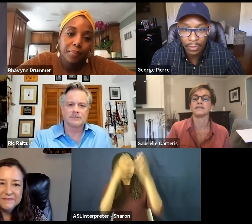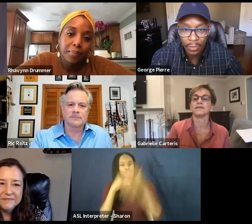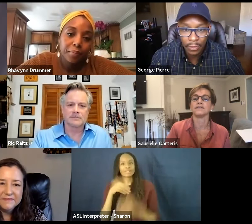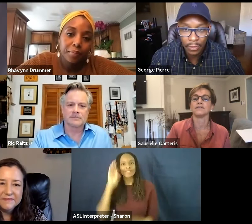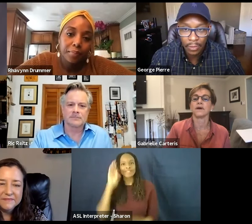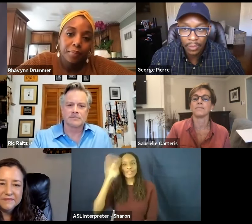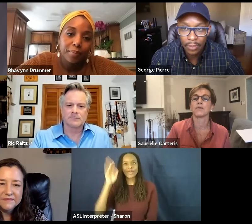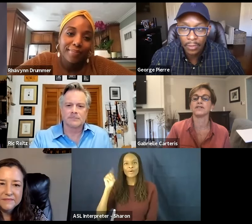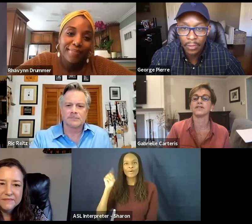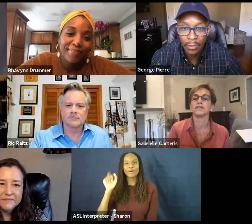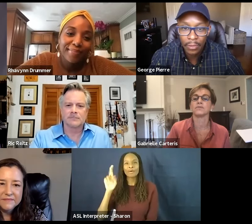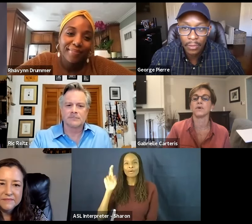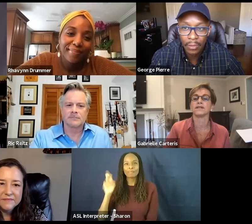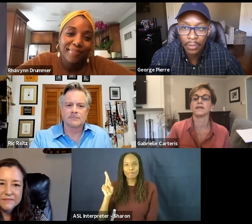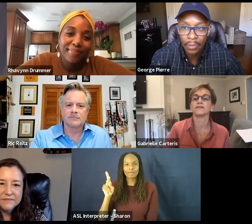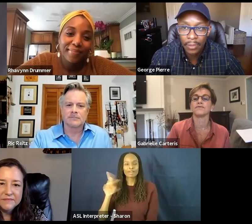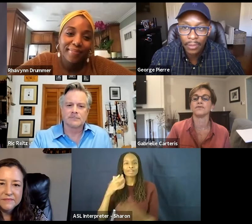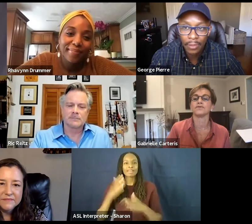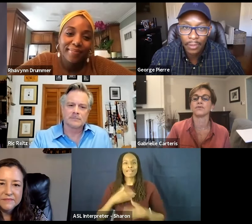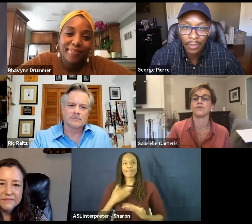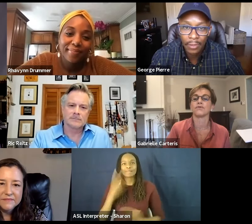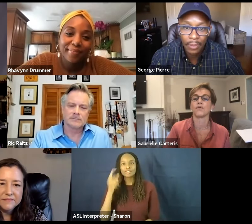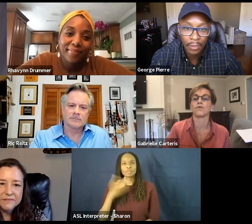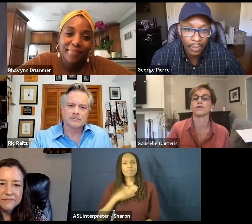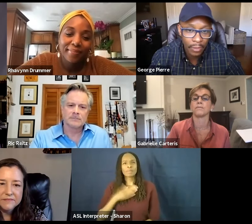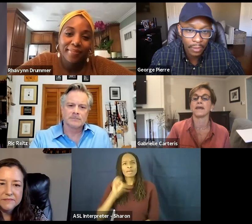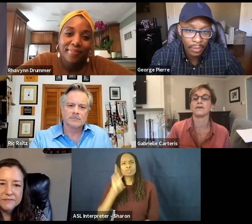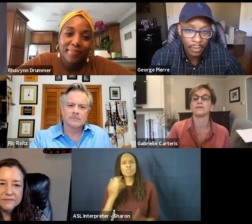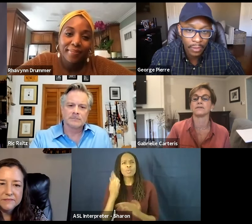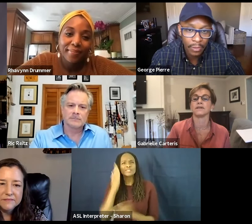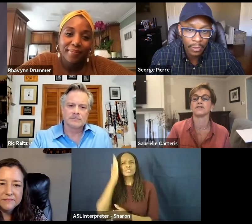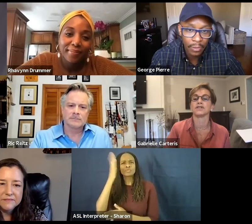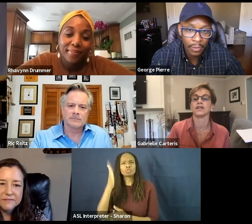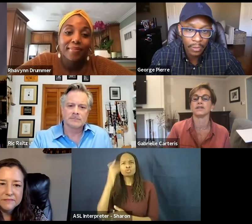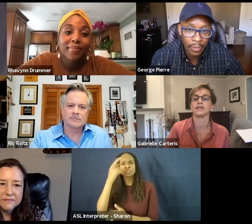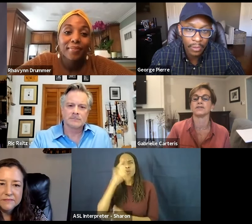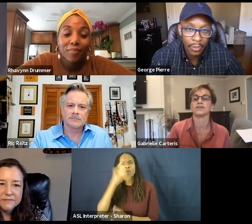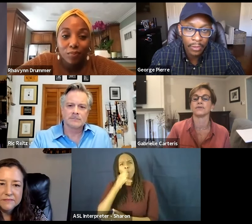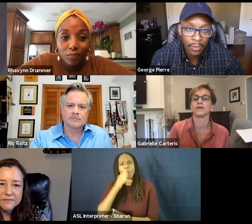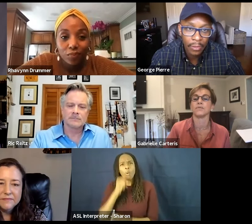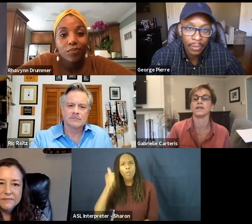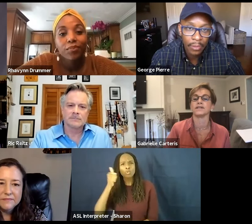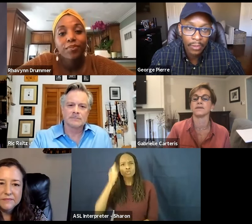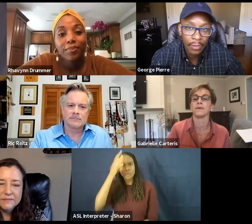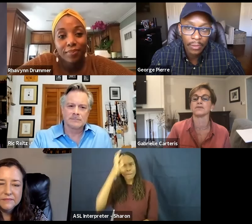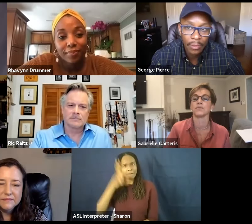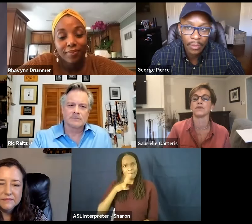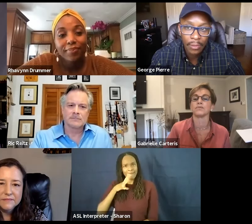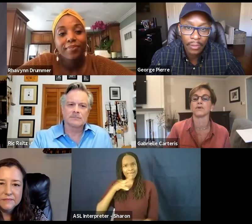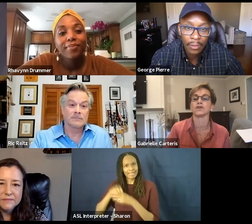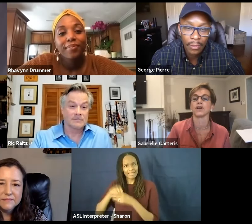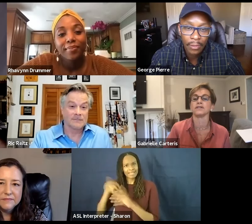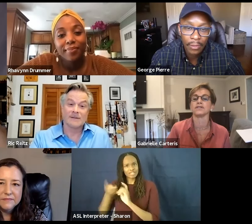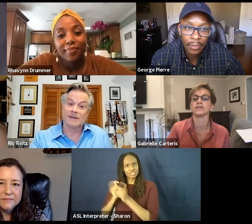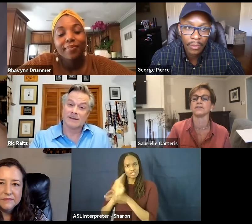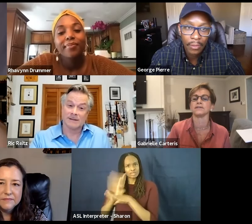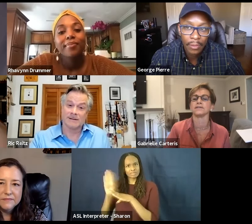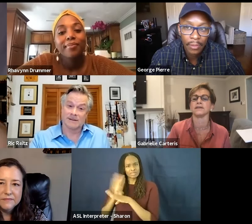to see you. My question is, what does the future hold for older males in this changing industry? And what is the best way to